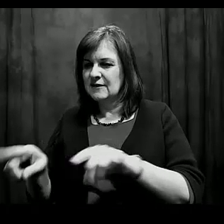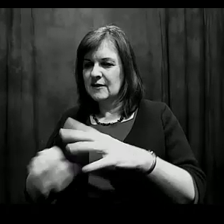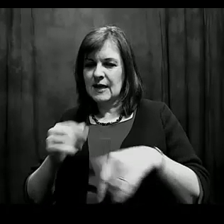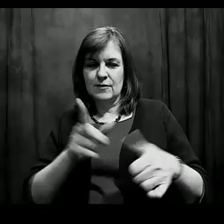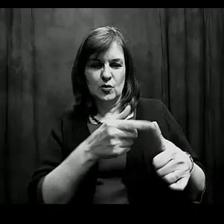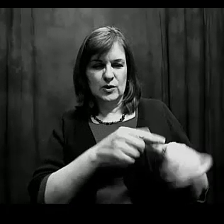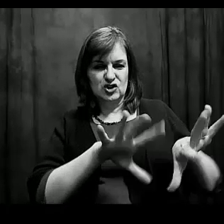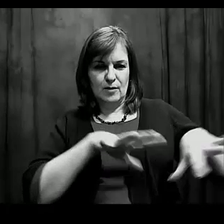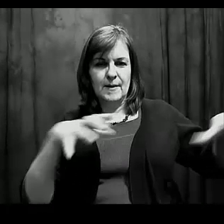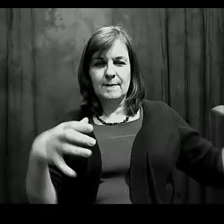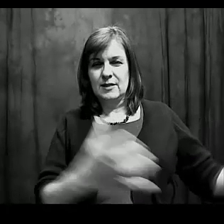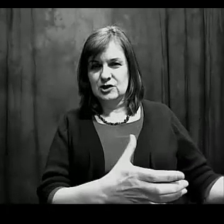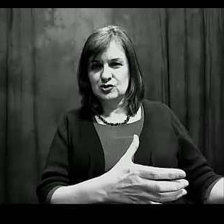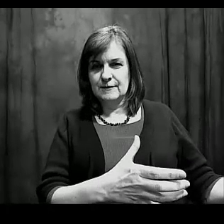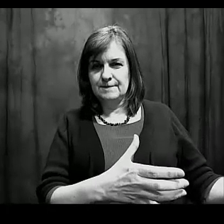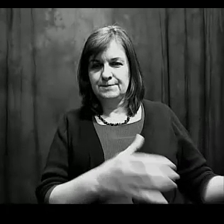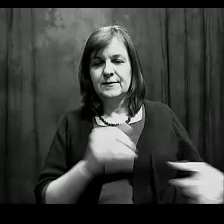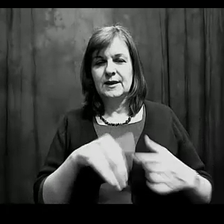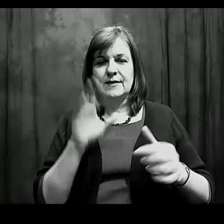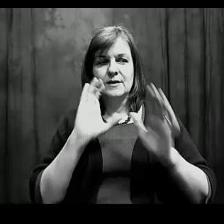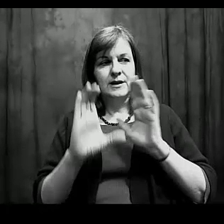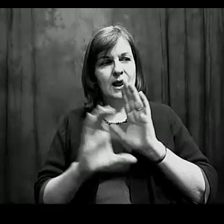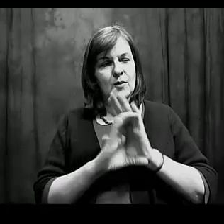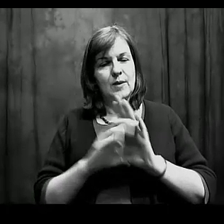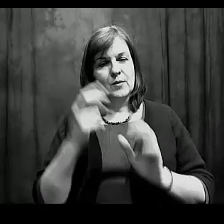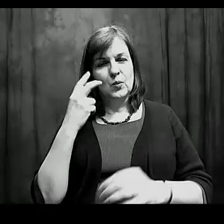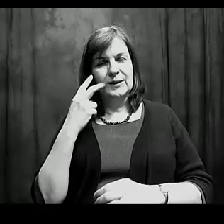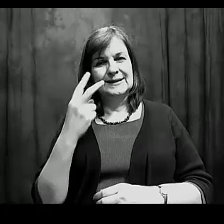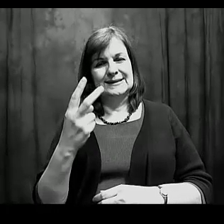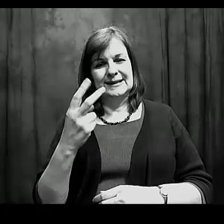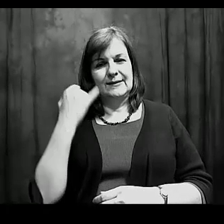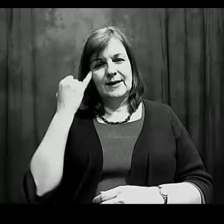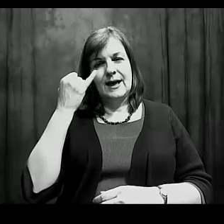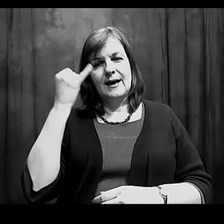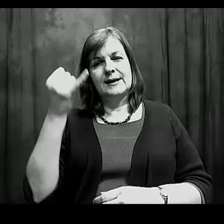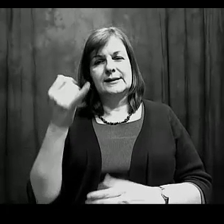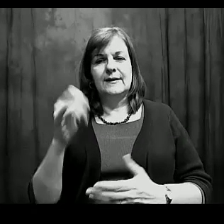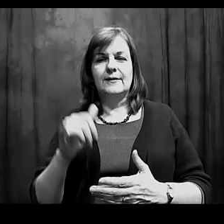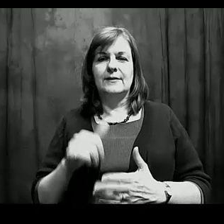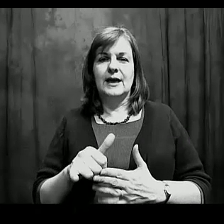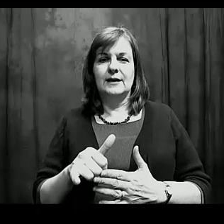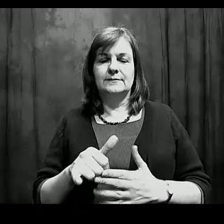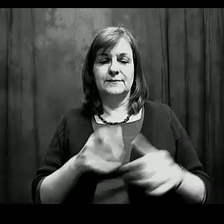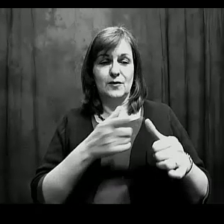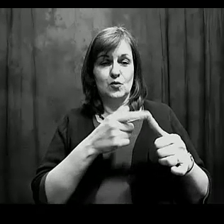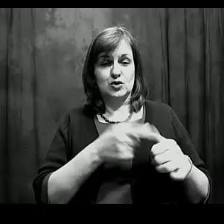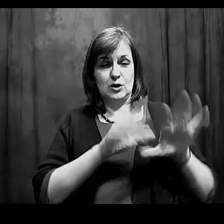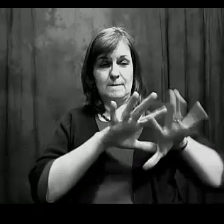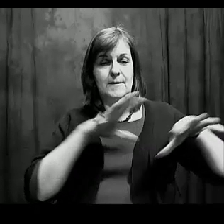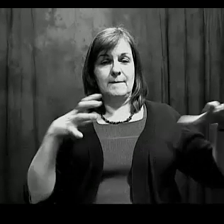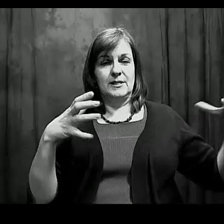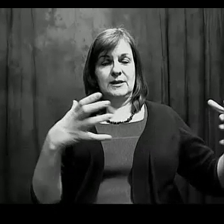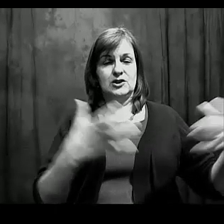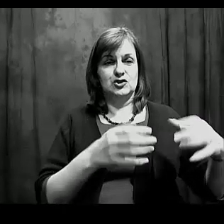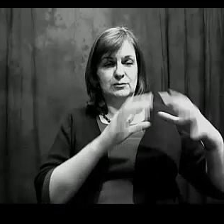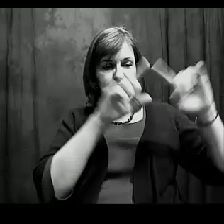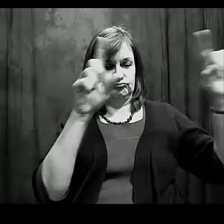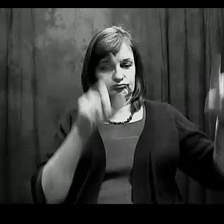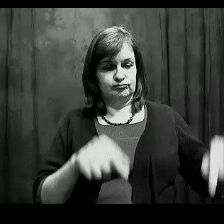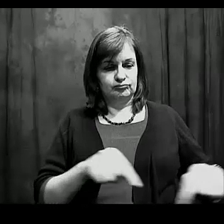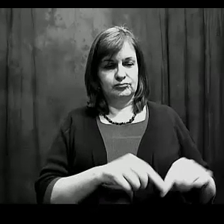original. So in my diagram here, we look at the idea that this original